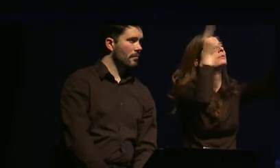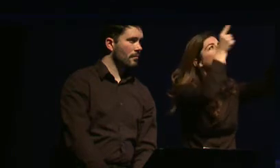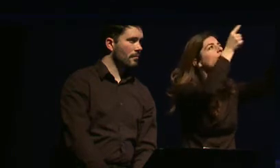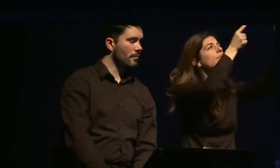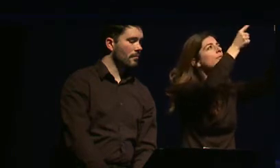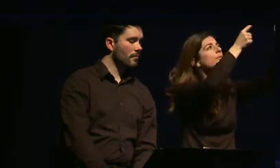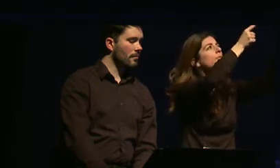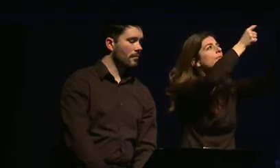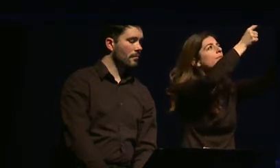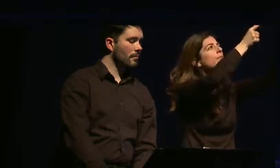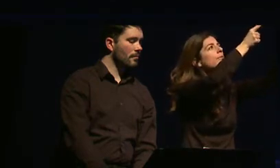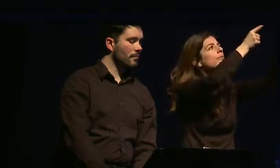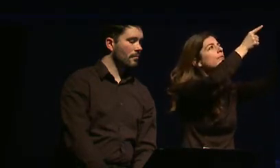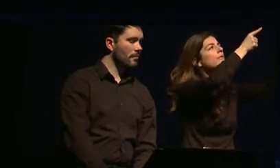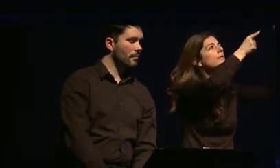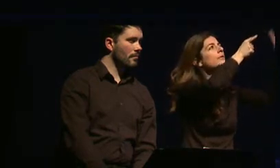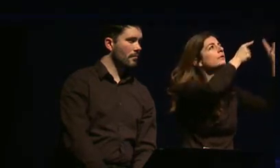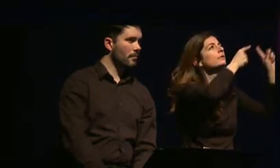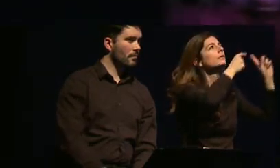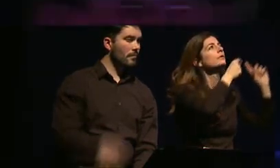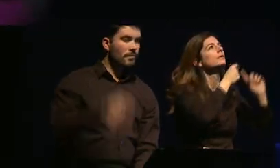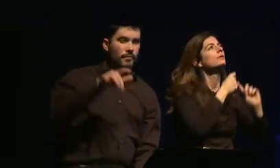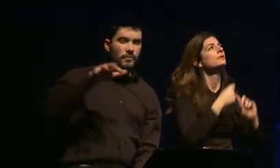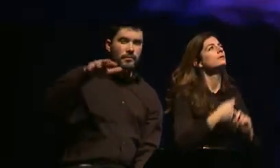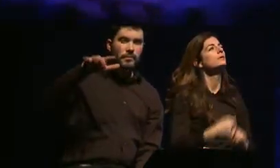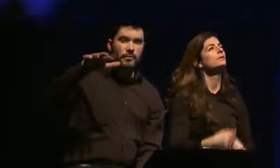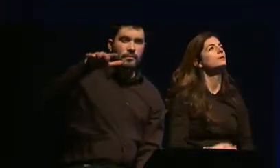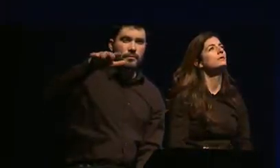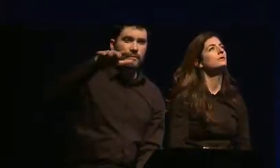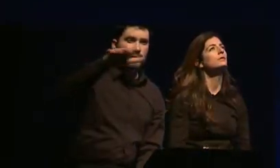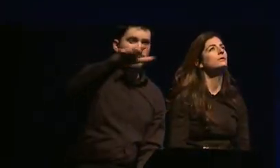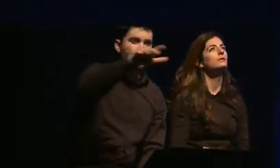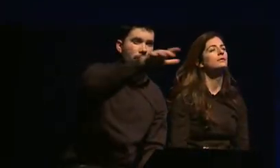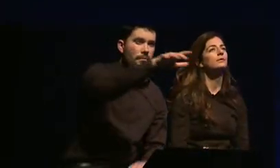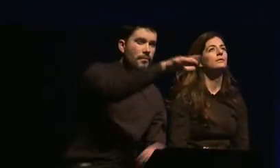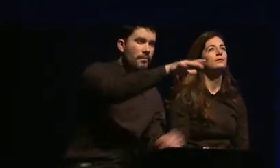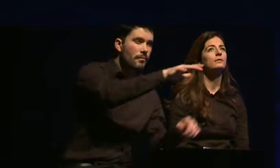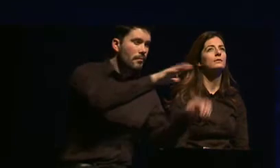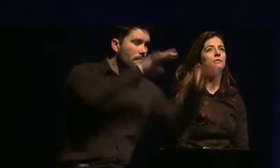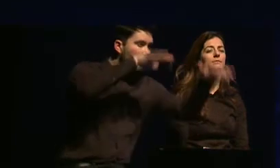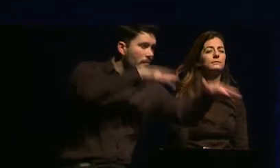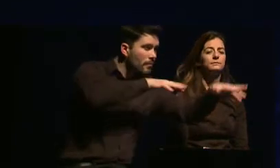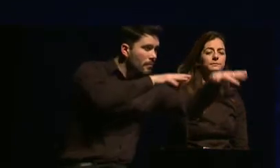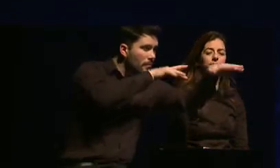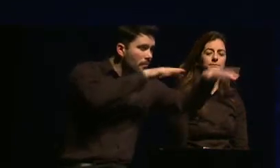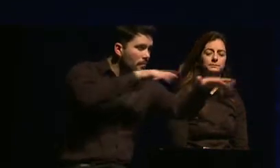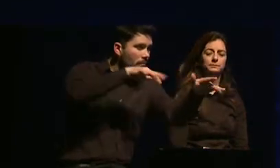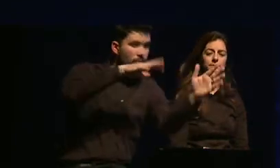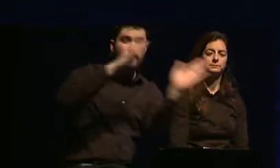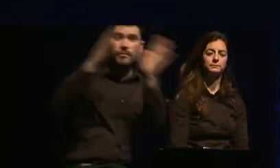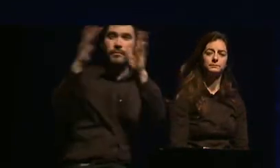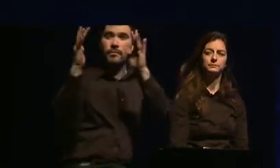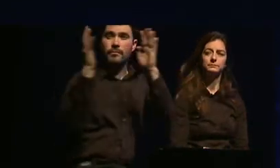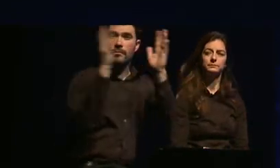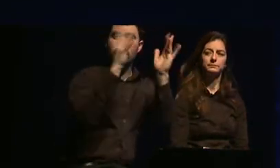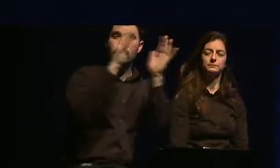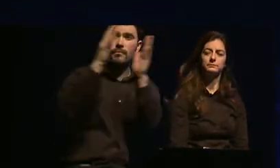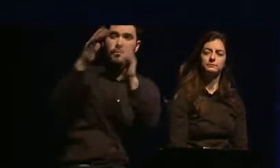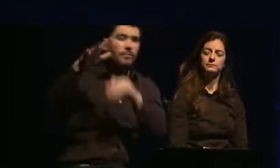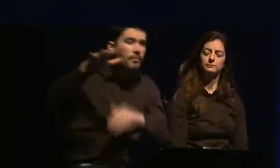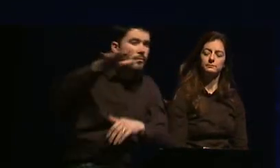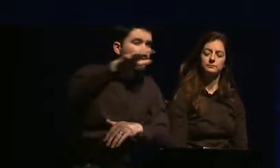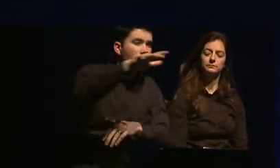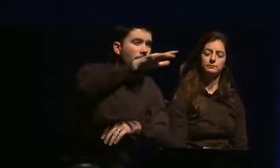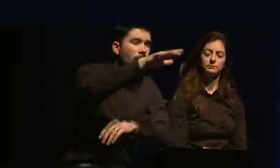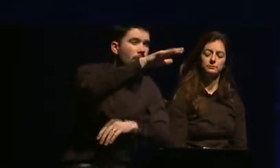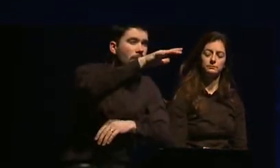eye. There is truth everywhere you look, in the river's flow, behind the swaying tree limbs in the holy